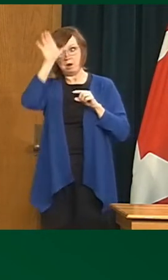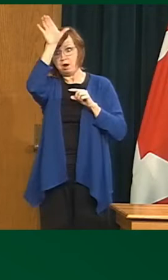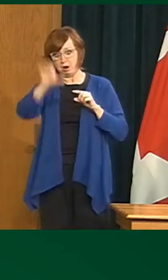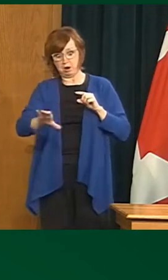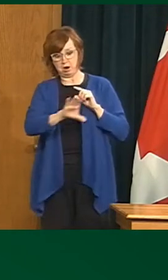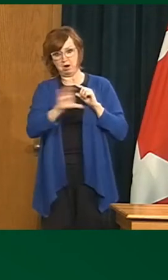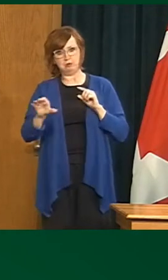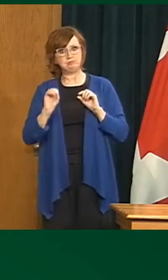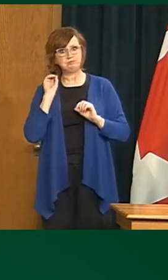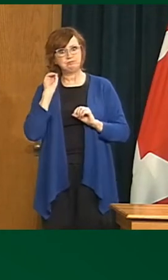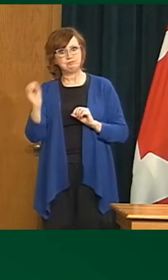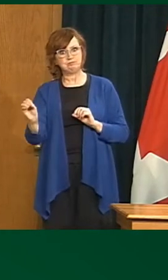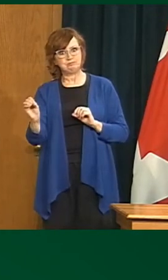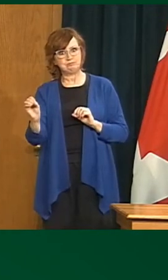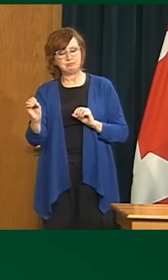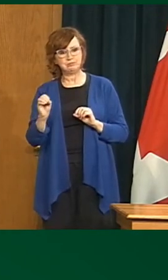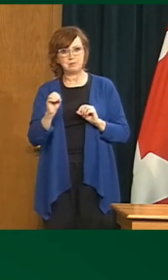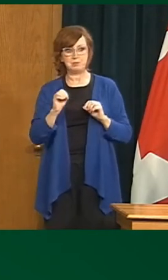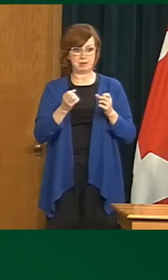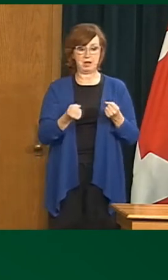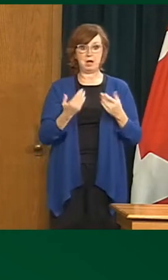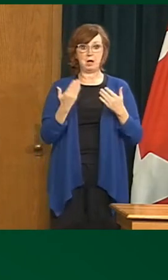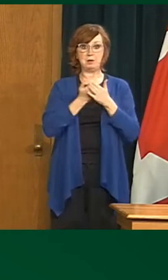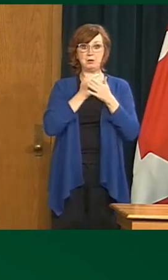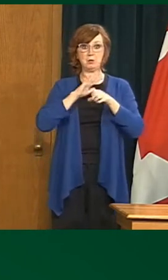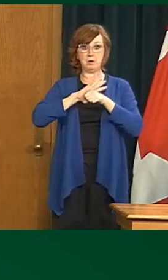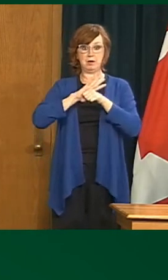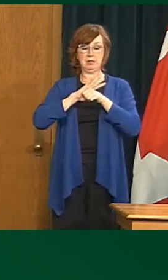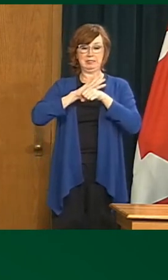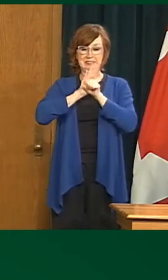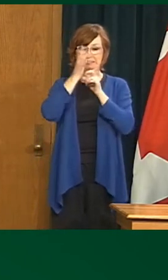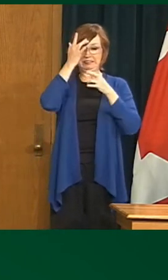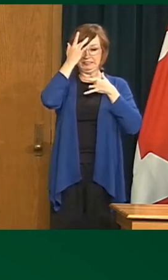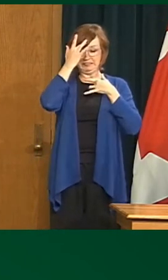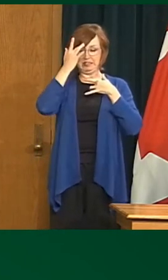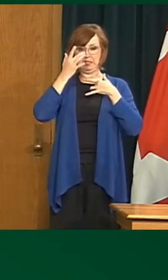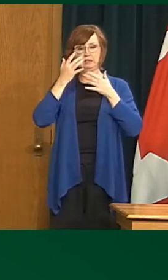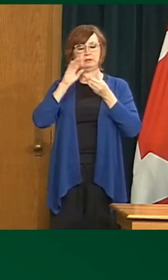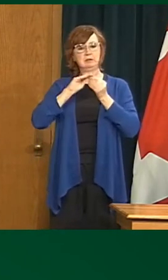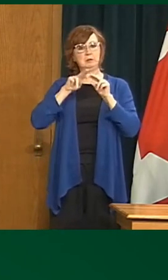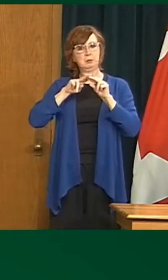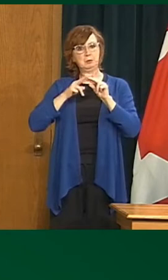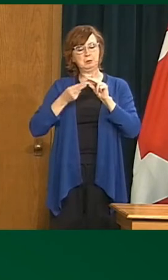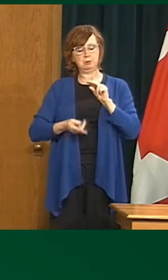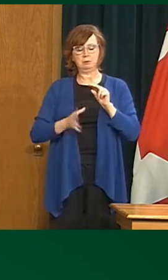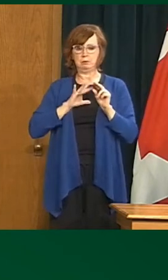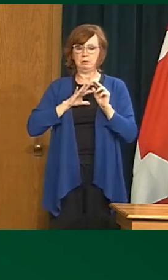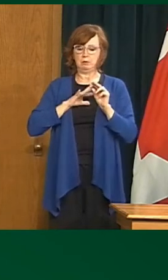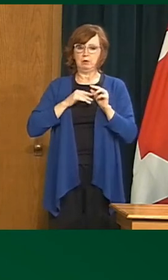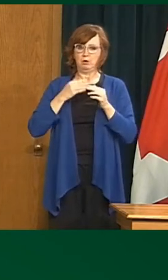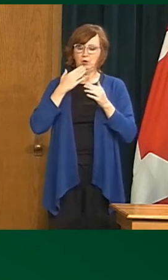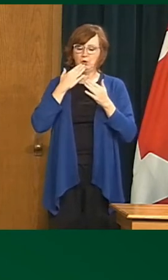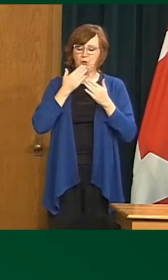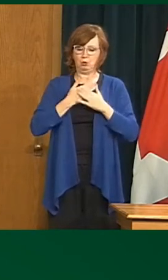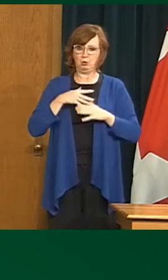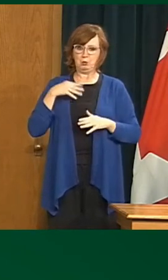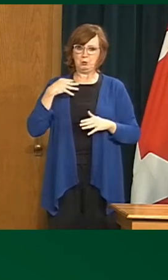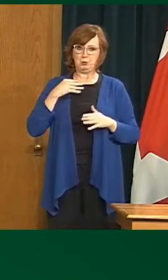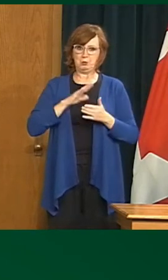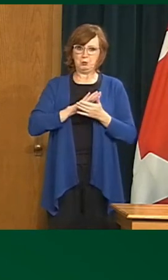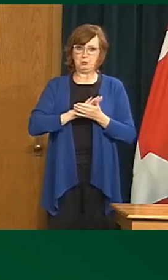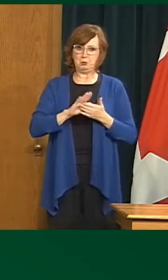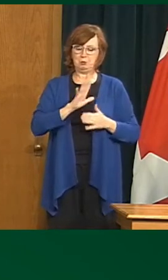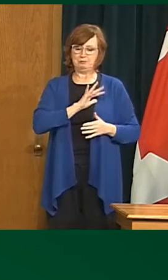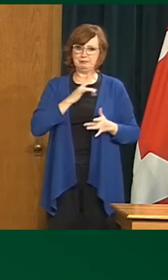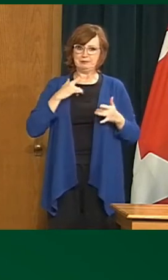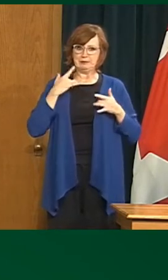is good news, but I still need to once again remind everyone to continue to be careful, as we are now at